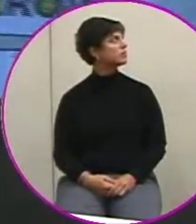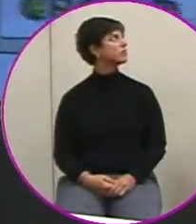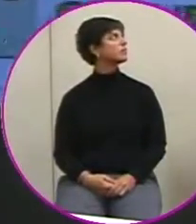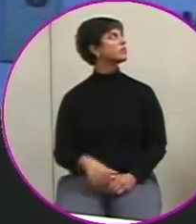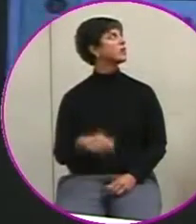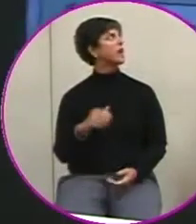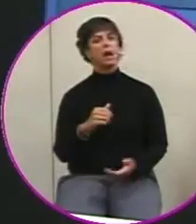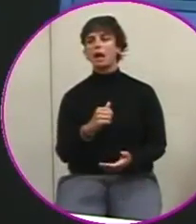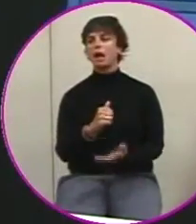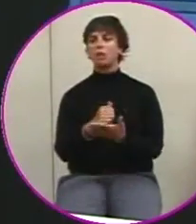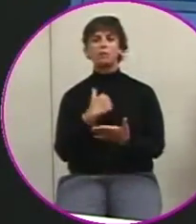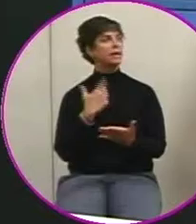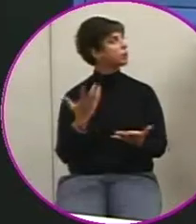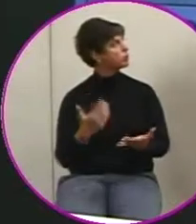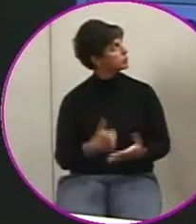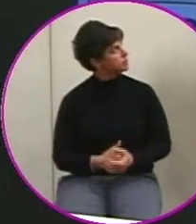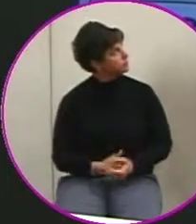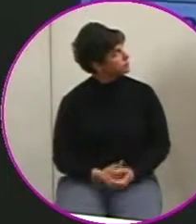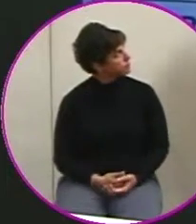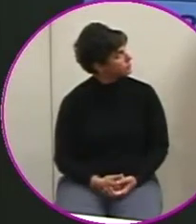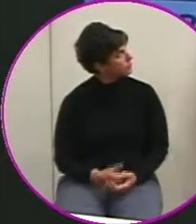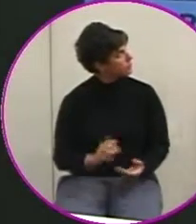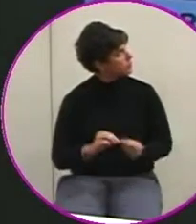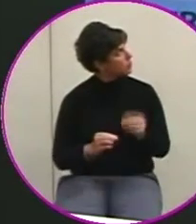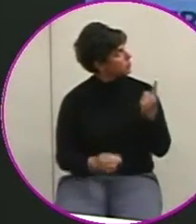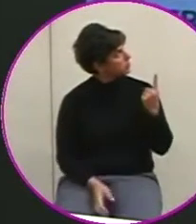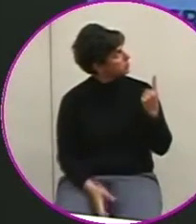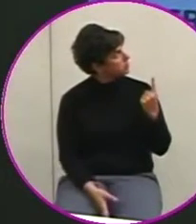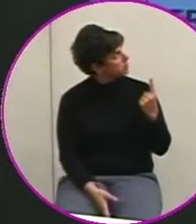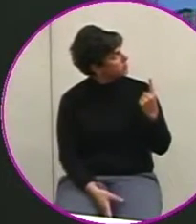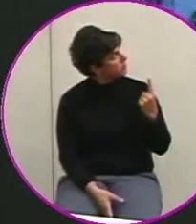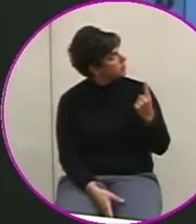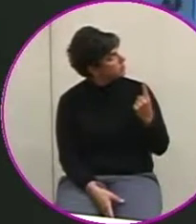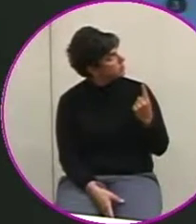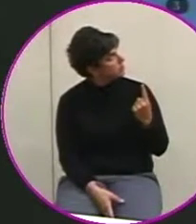help me out here. Interpret. What's number 1?